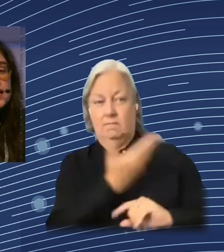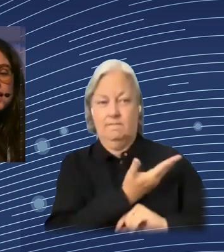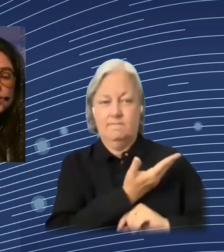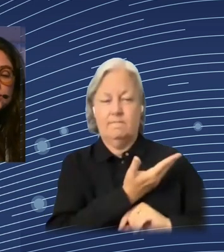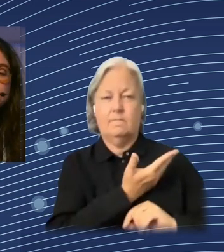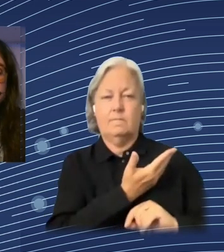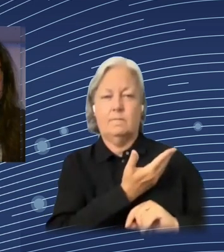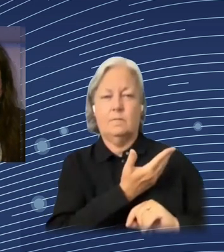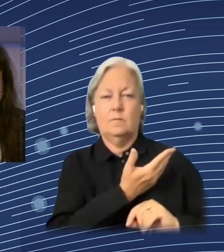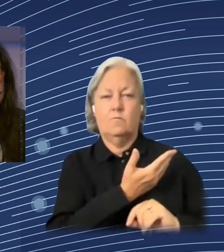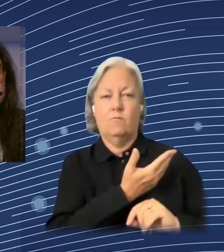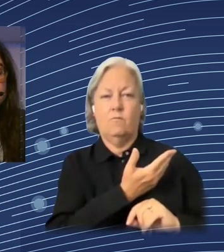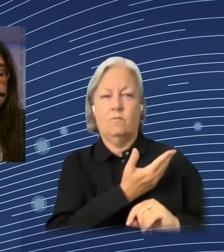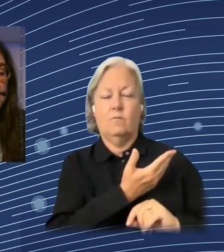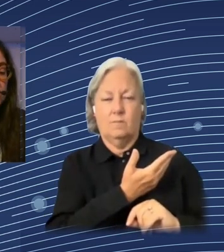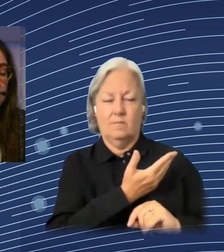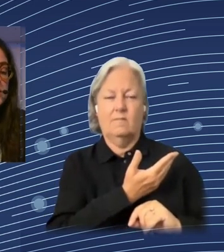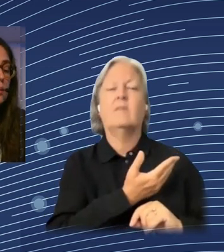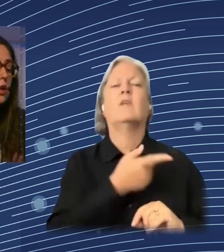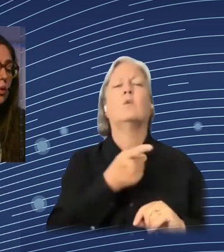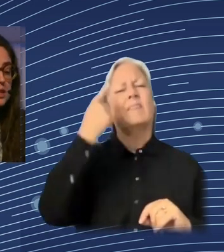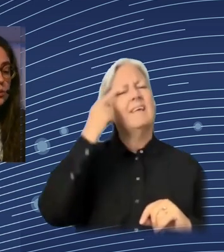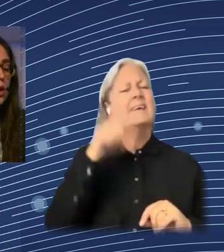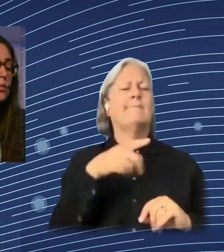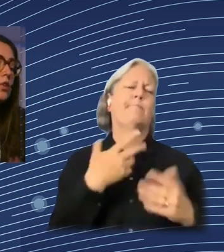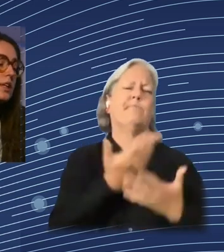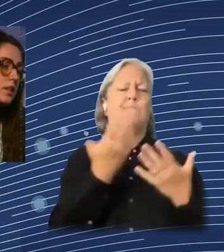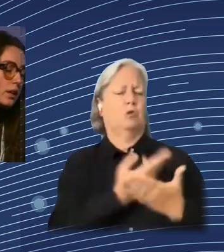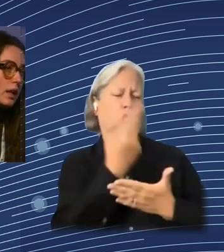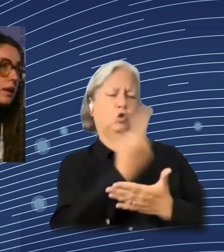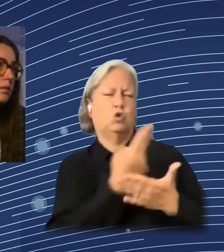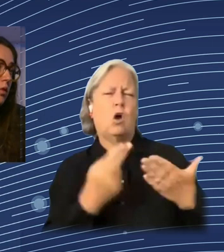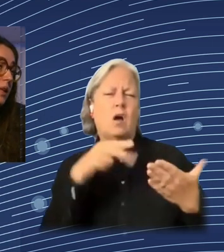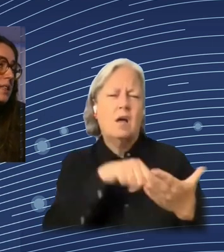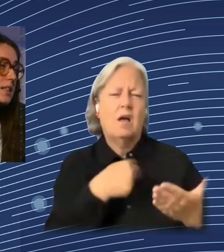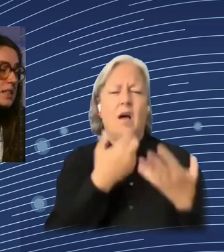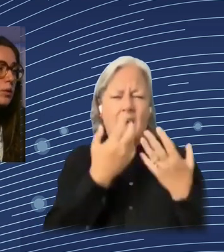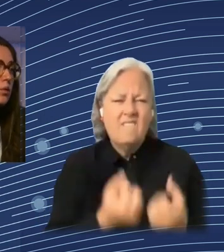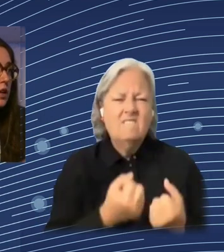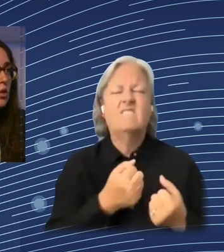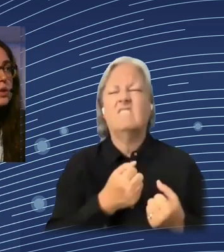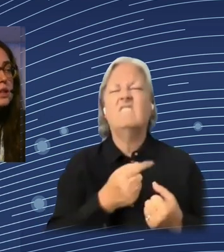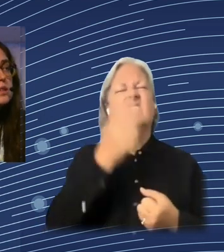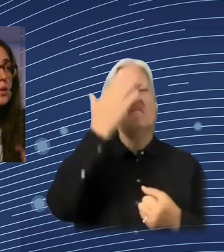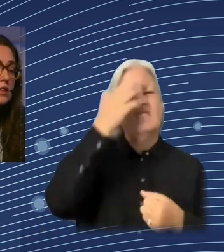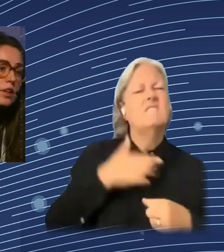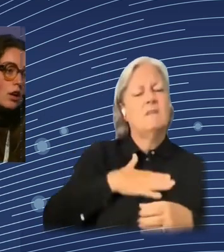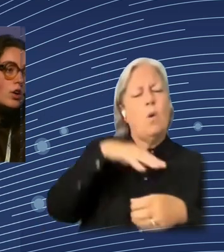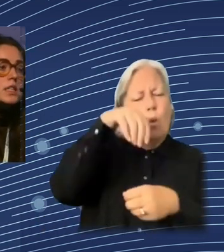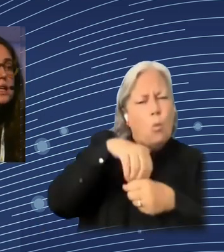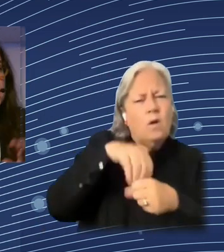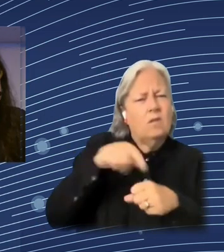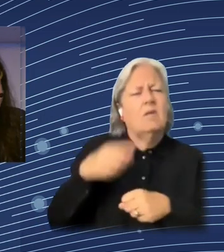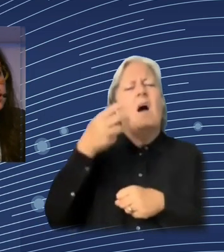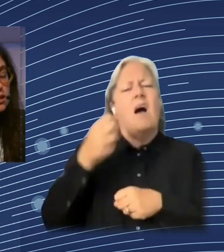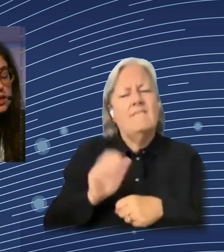basically when we talk about the design of IA algorithms, from the knowledge that we got for internal, like from the exercises that we already concluded in terms of internal